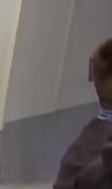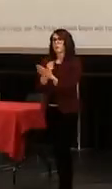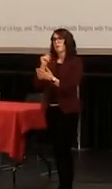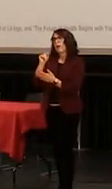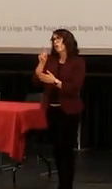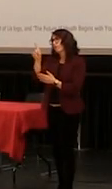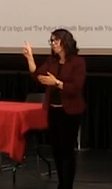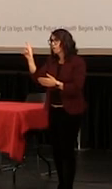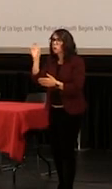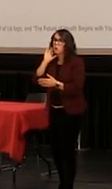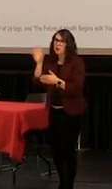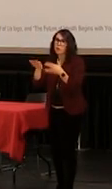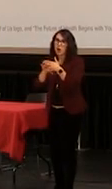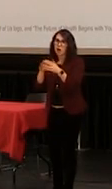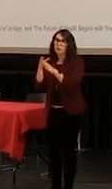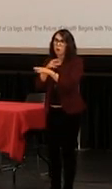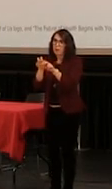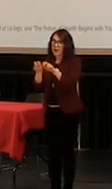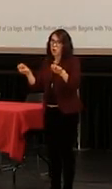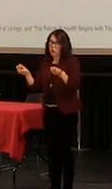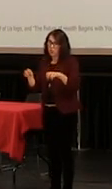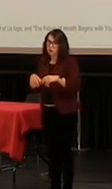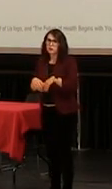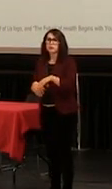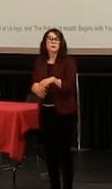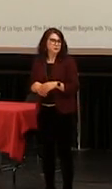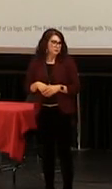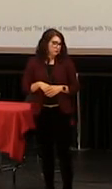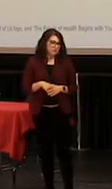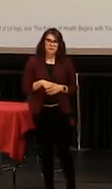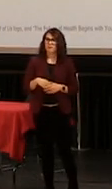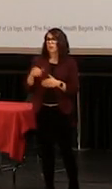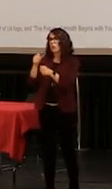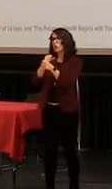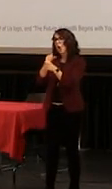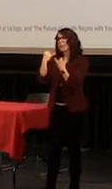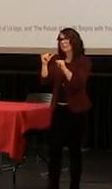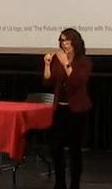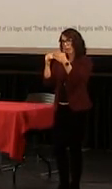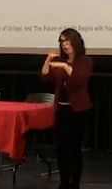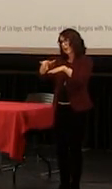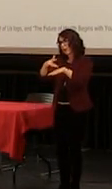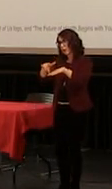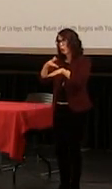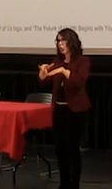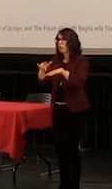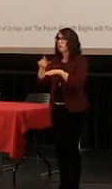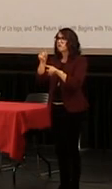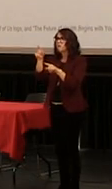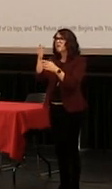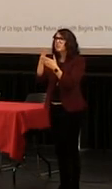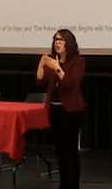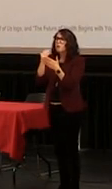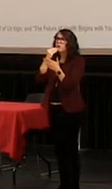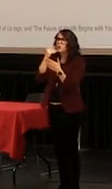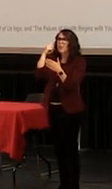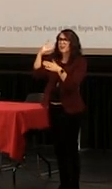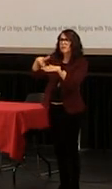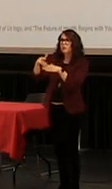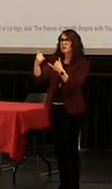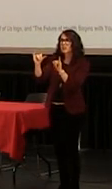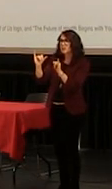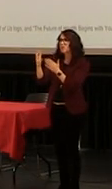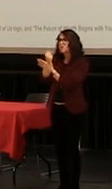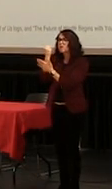restrooms. And I think they've unfortunately, maybe the coffee's still there, maybe some food is still over there,